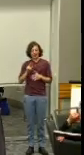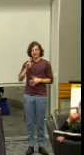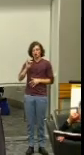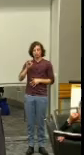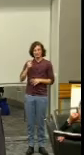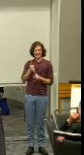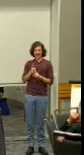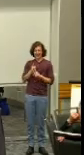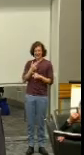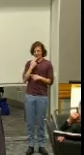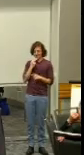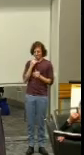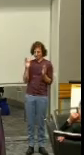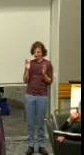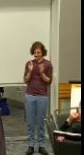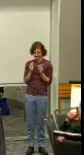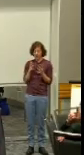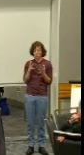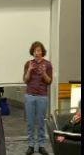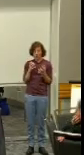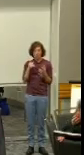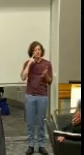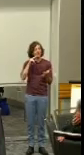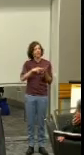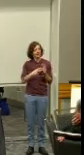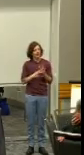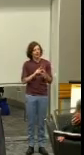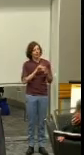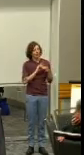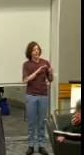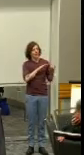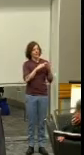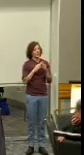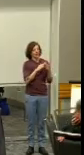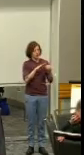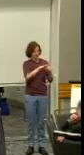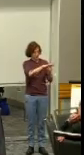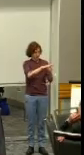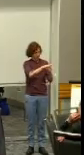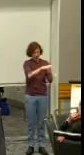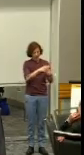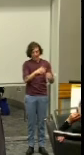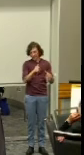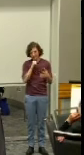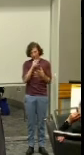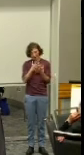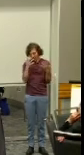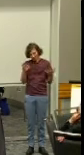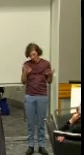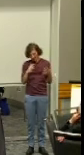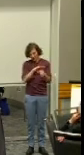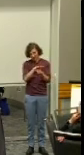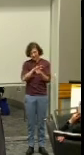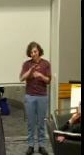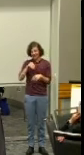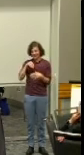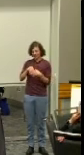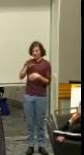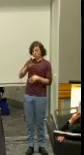wanted to really be intentional about our community space. There wasn't gonna be a lot of space in your unit to